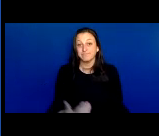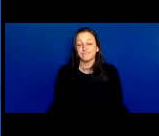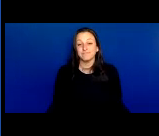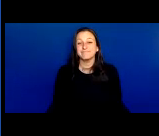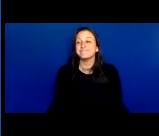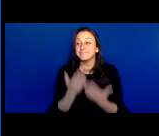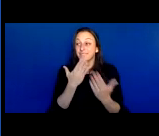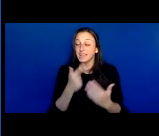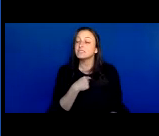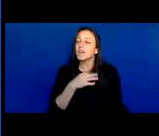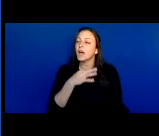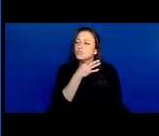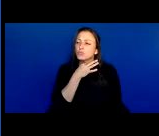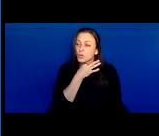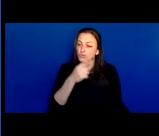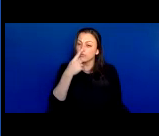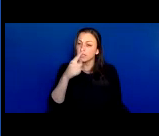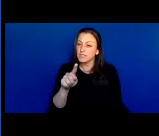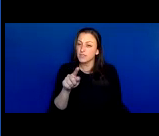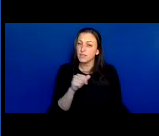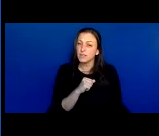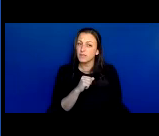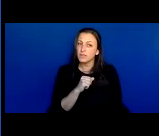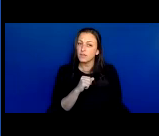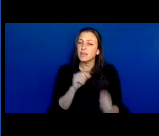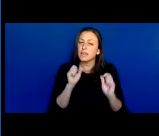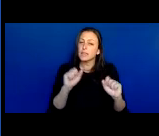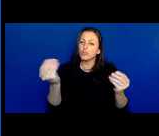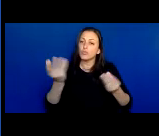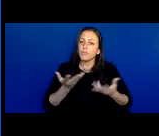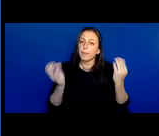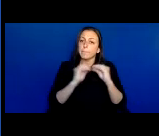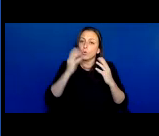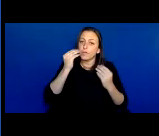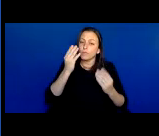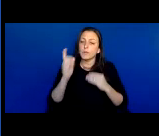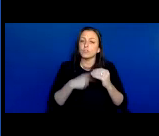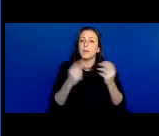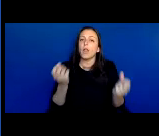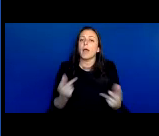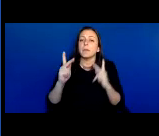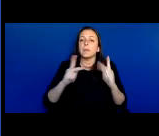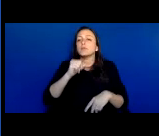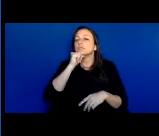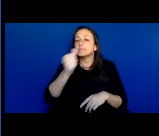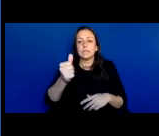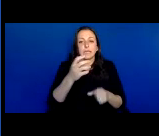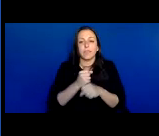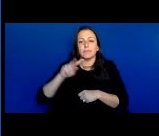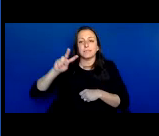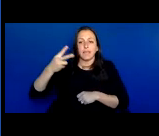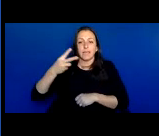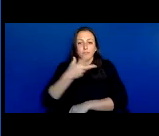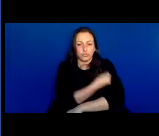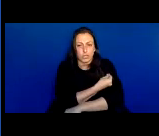Thanks. I'm wondering if you can give more information about how many people didn't get their second COVID shot. You